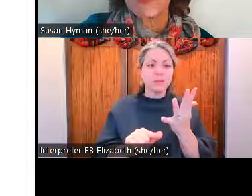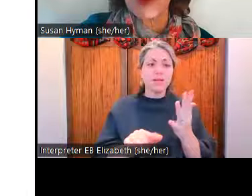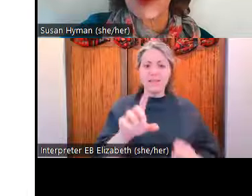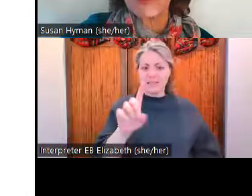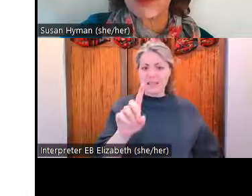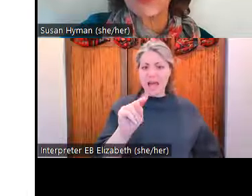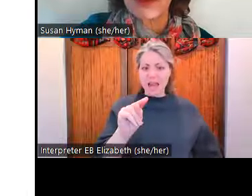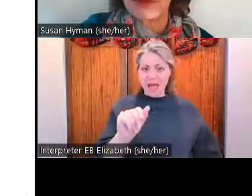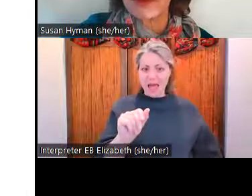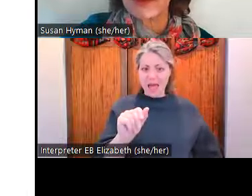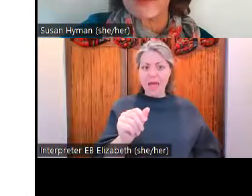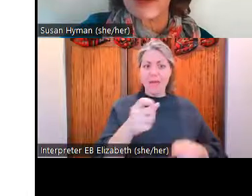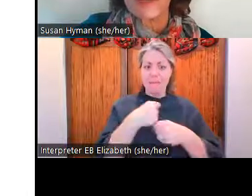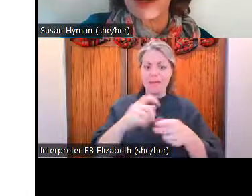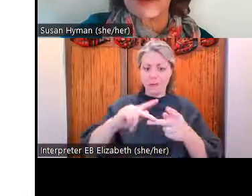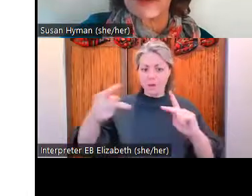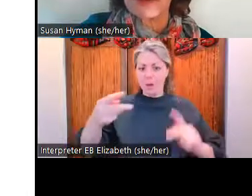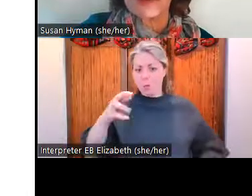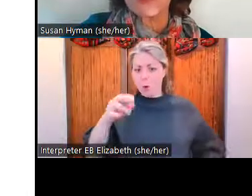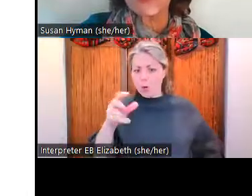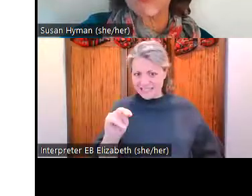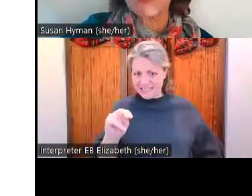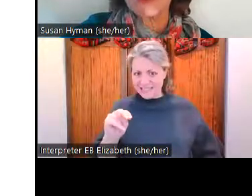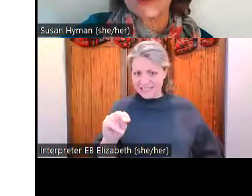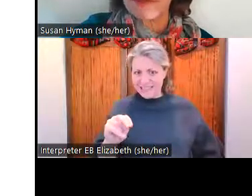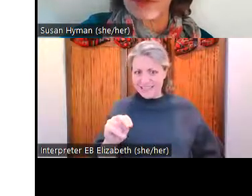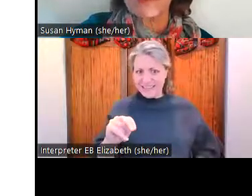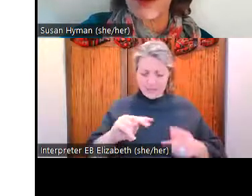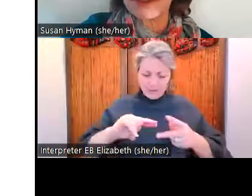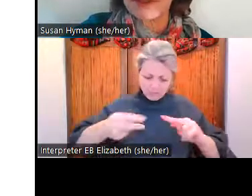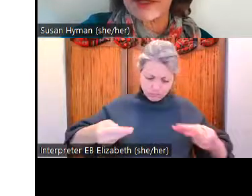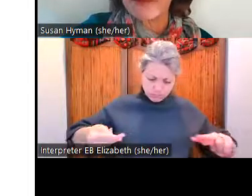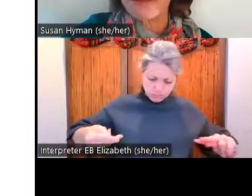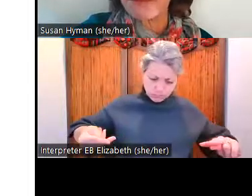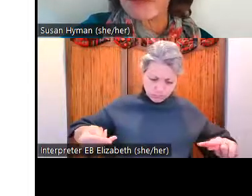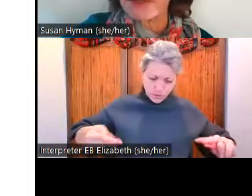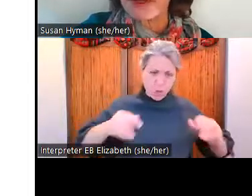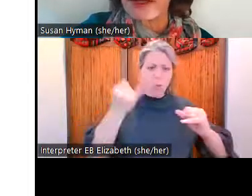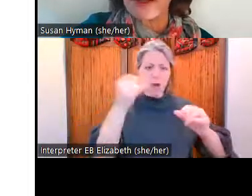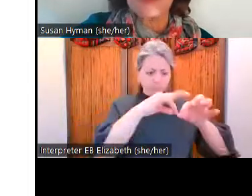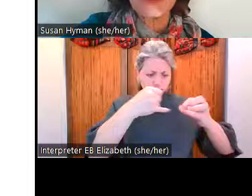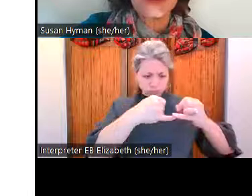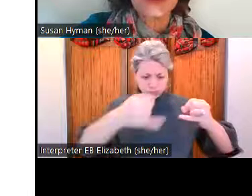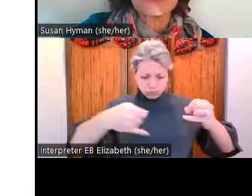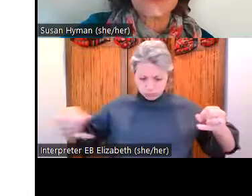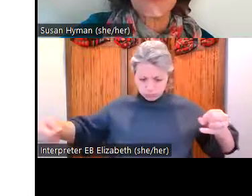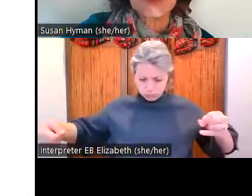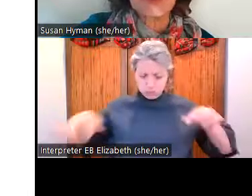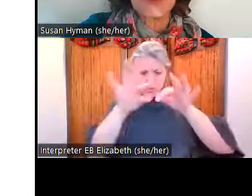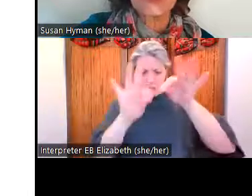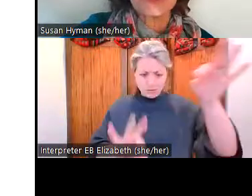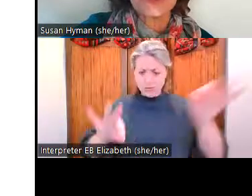makes proteins by the intermediary of RNA. And